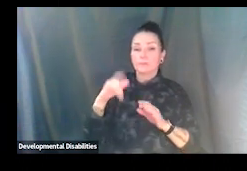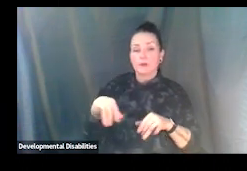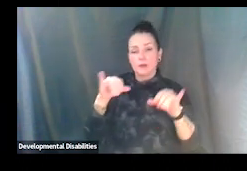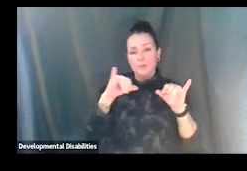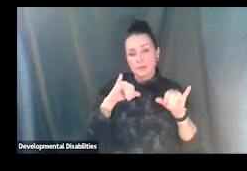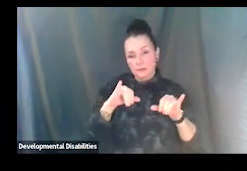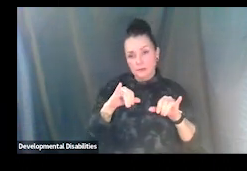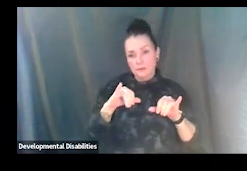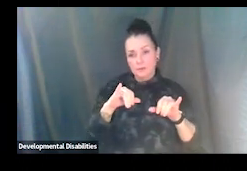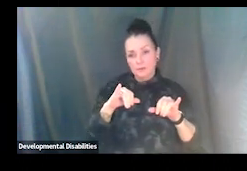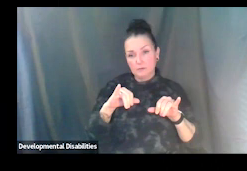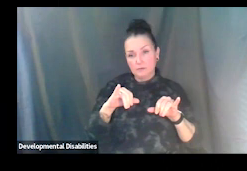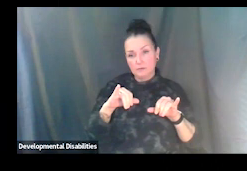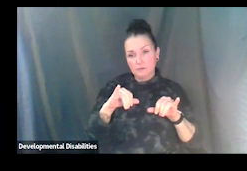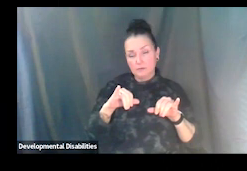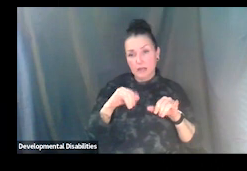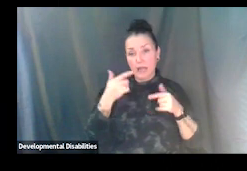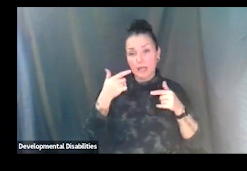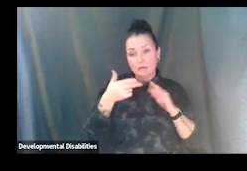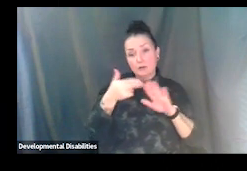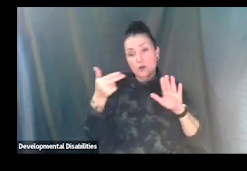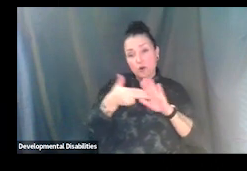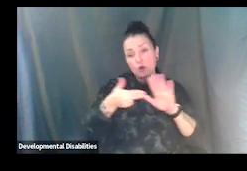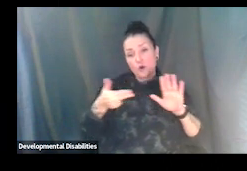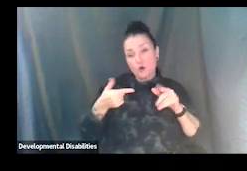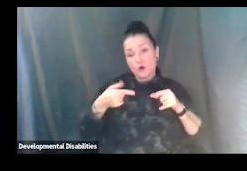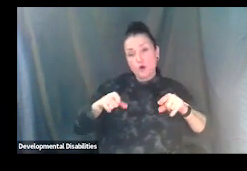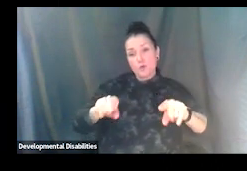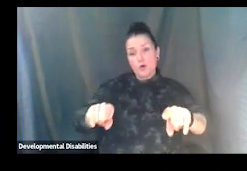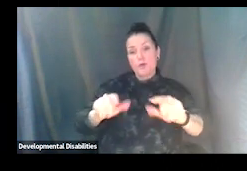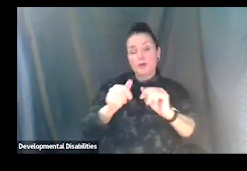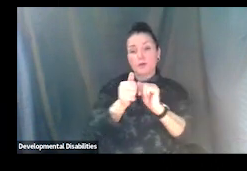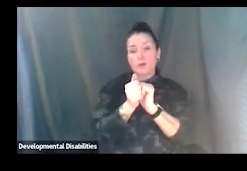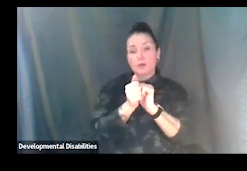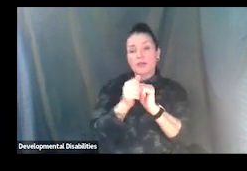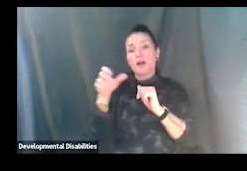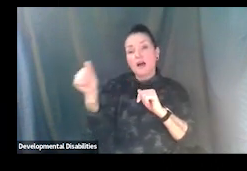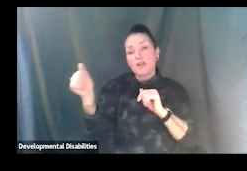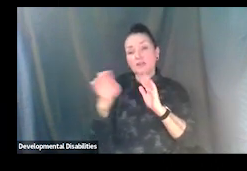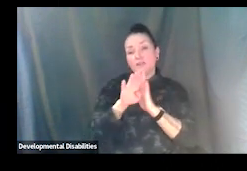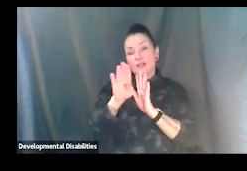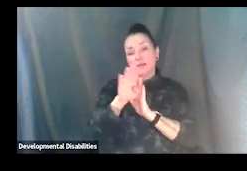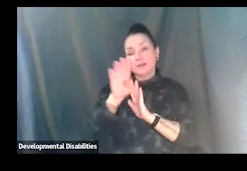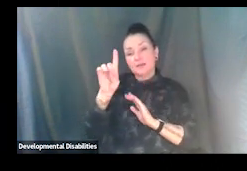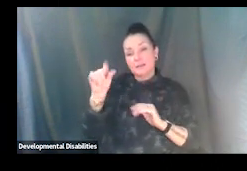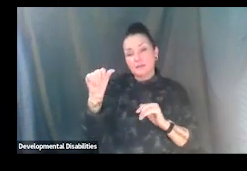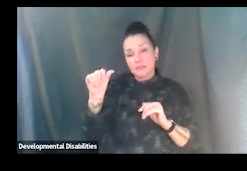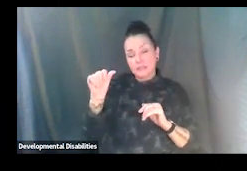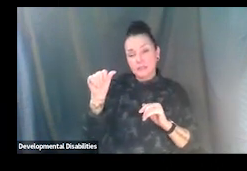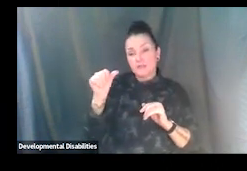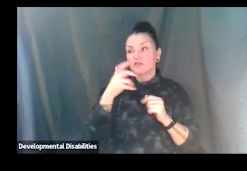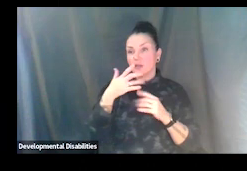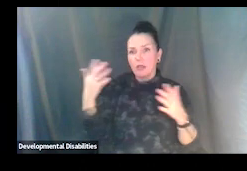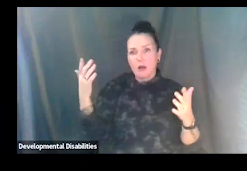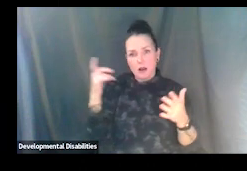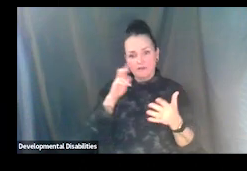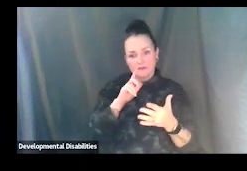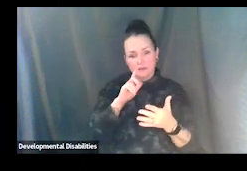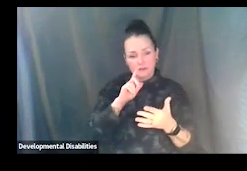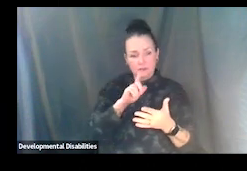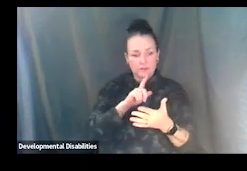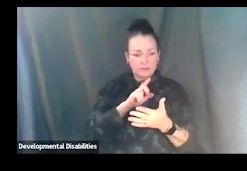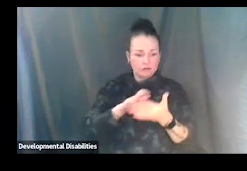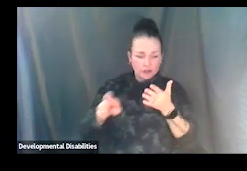commonly comorbid in people with developmental disabilities. There's been a lot written in sort of medical literature and psychiatric literature the last few years about sort of the